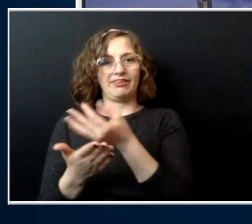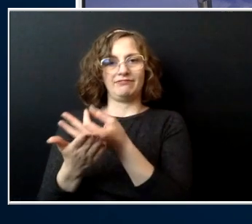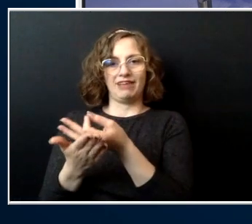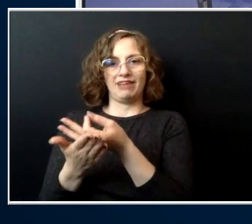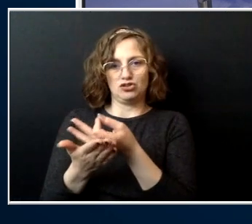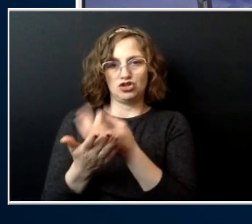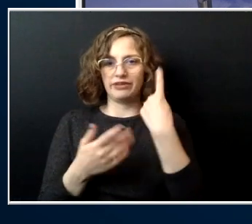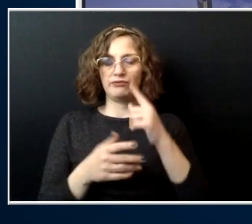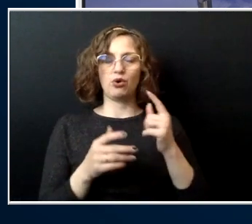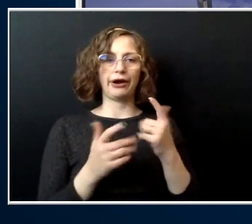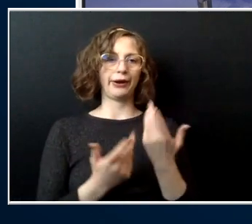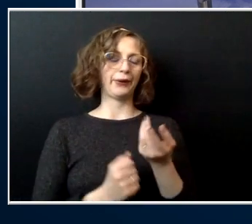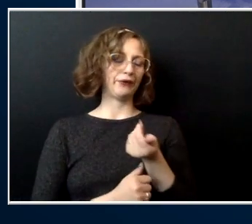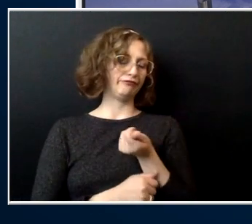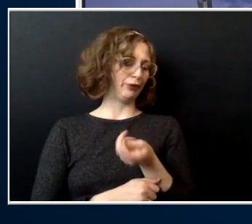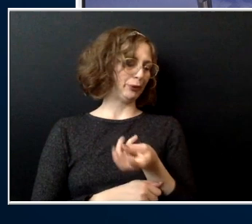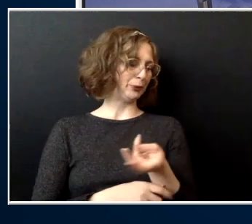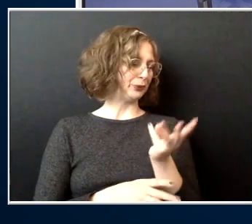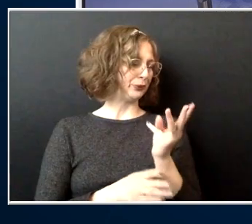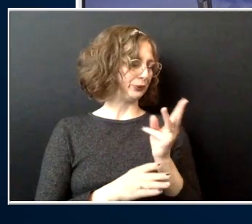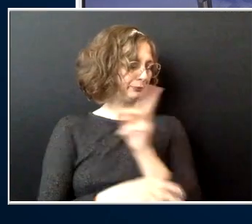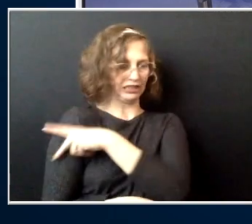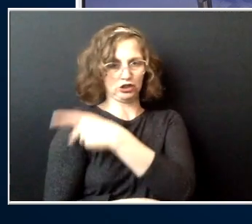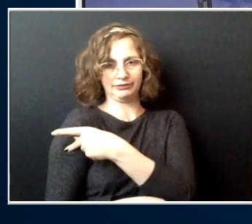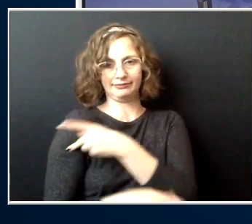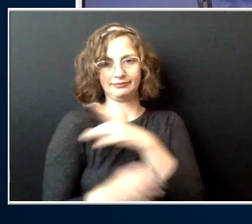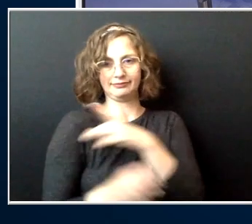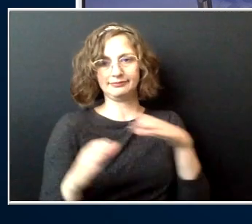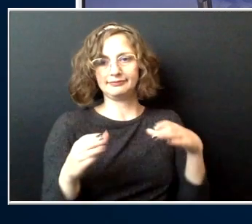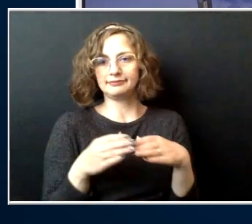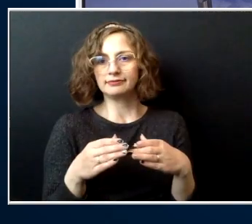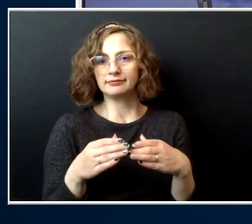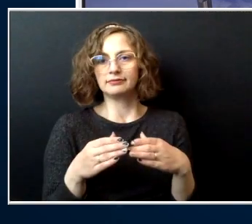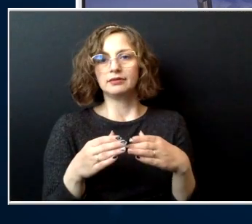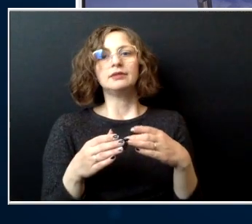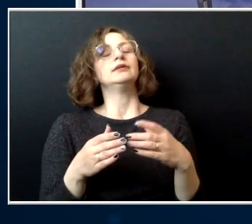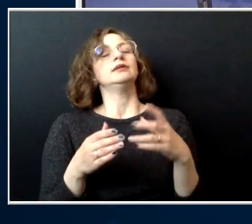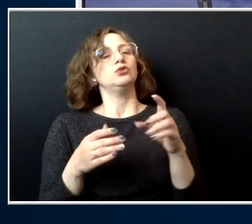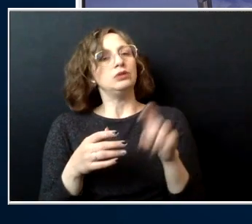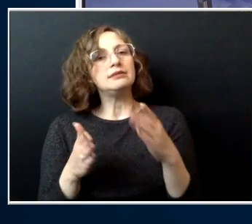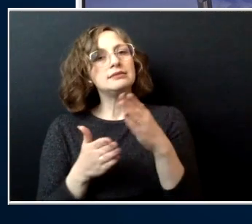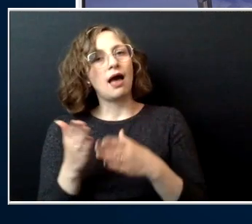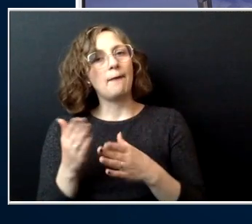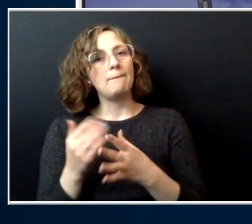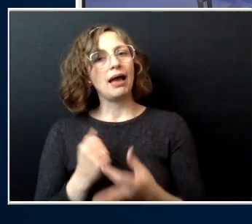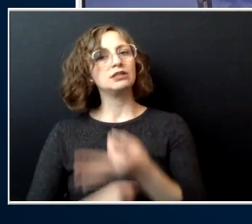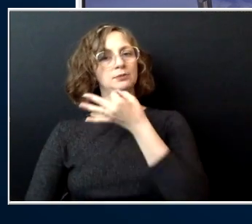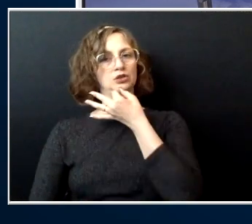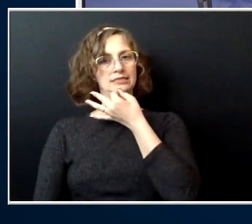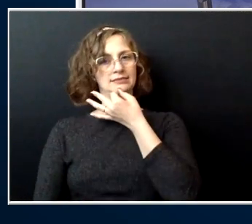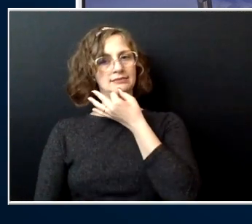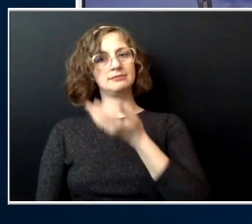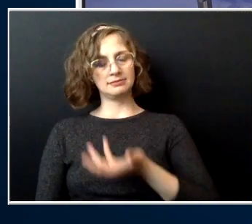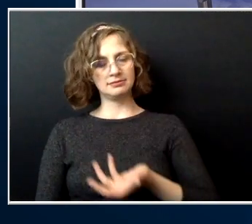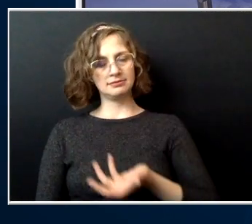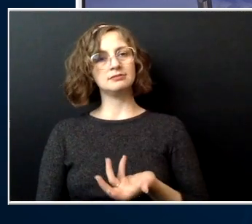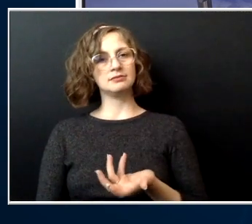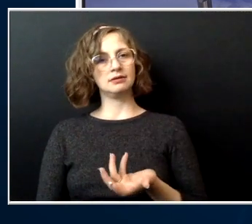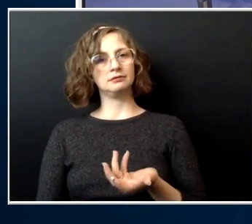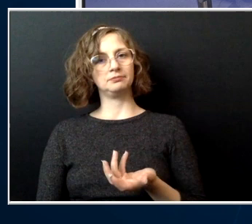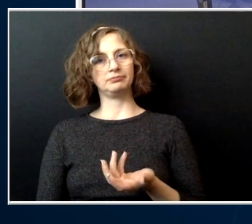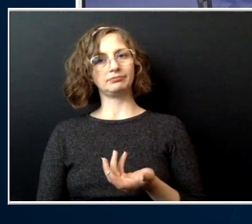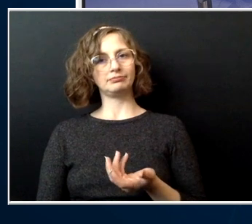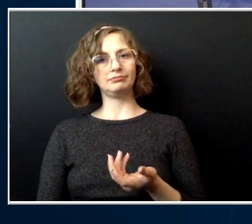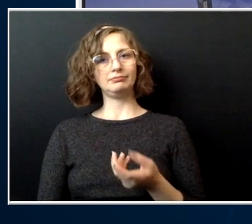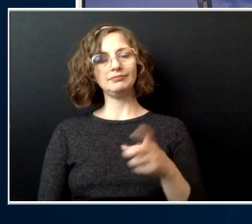Yes. You've got to have some level of expertise, and I think if we don't, we've got a ways to go before we figure that